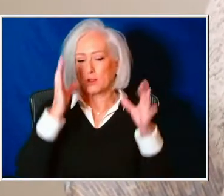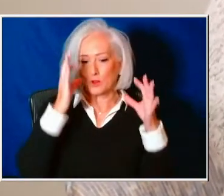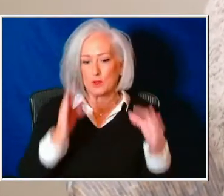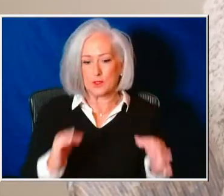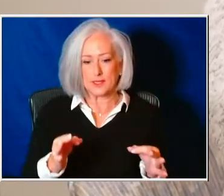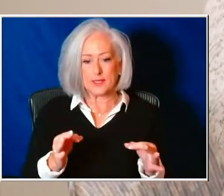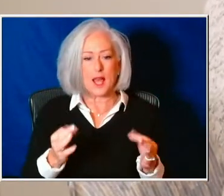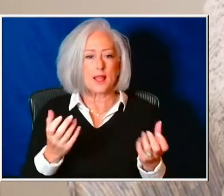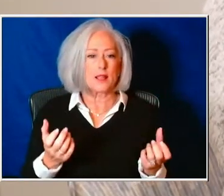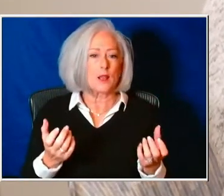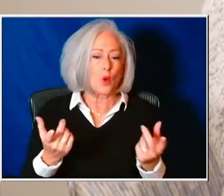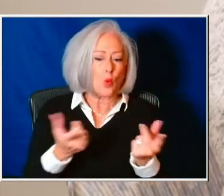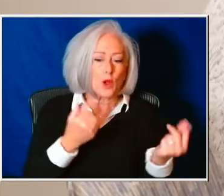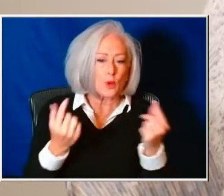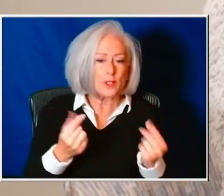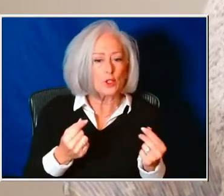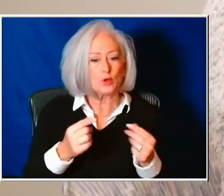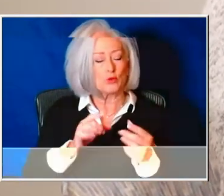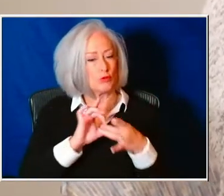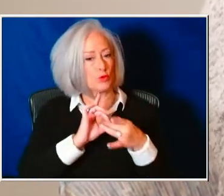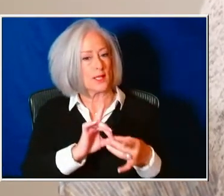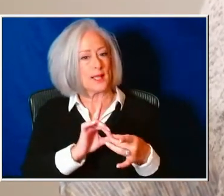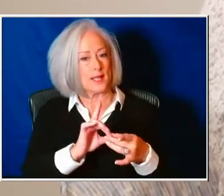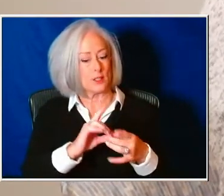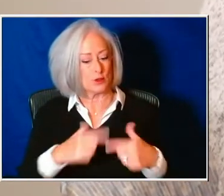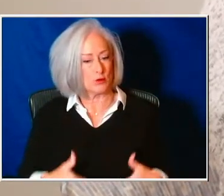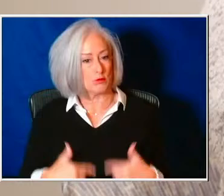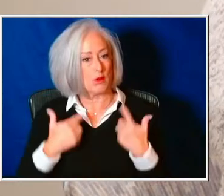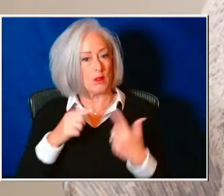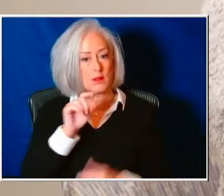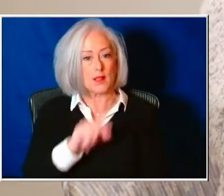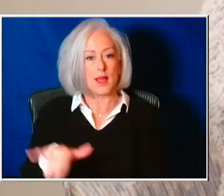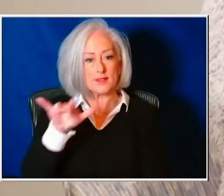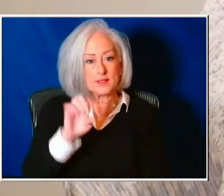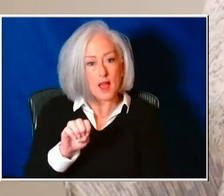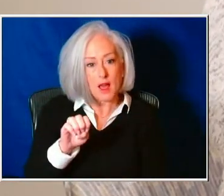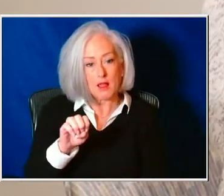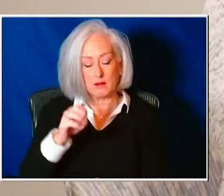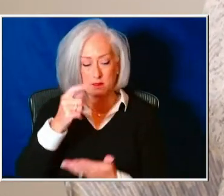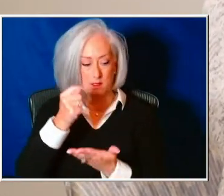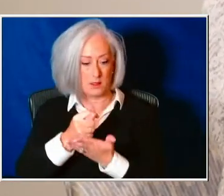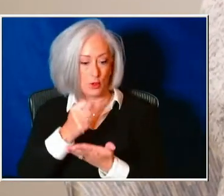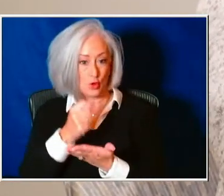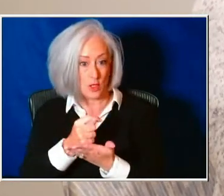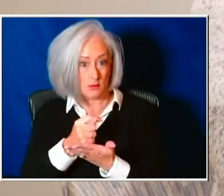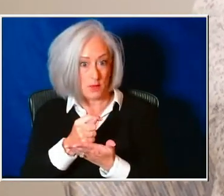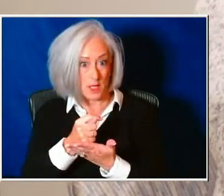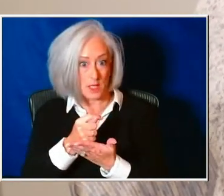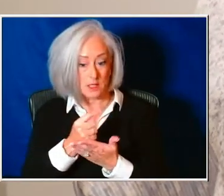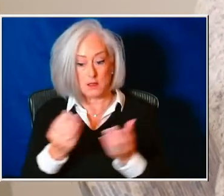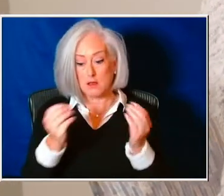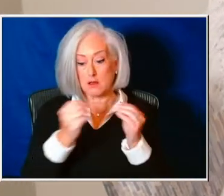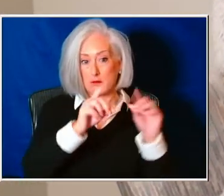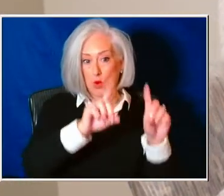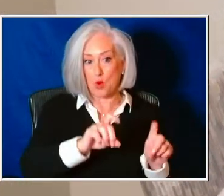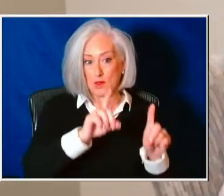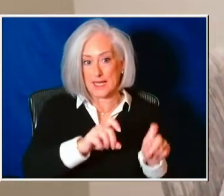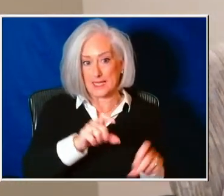on lifestyle, treatment, and possibly even more additional testing that might be needed.